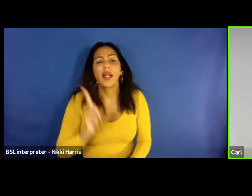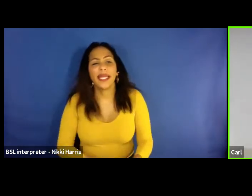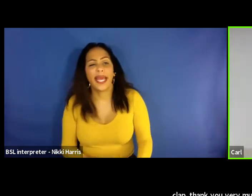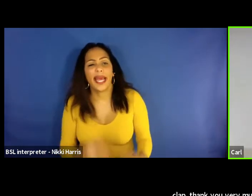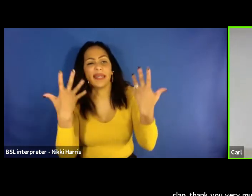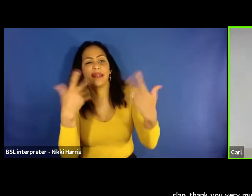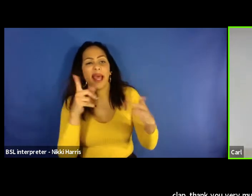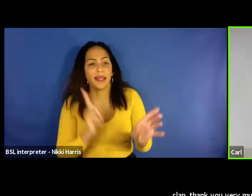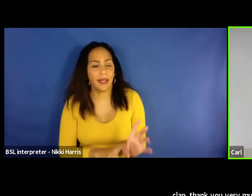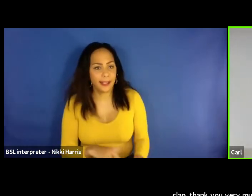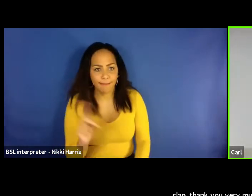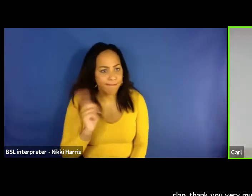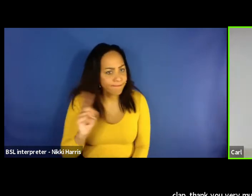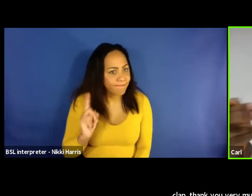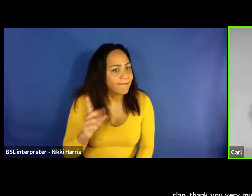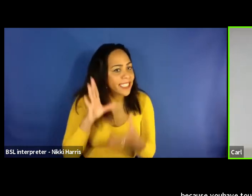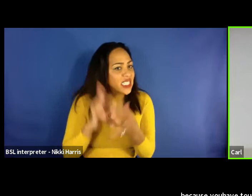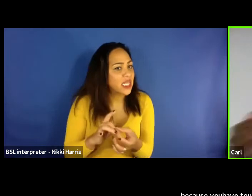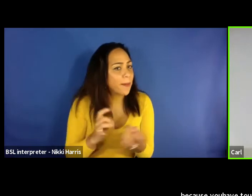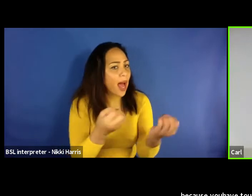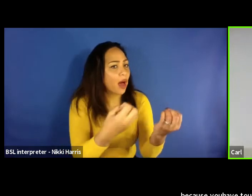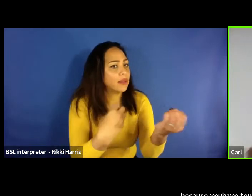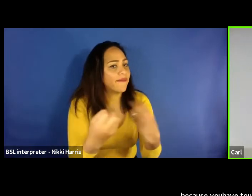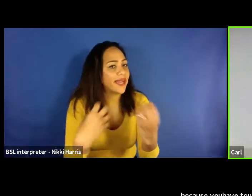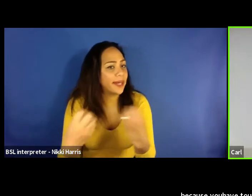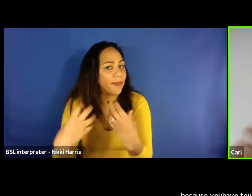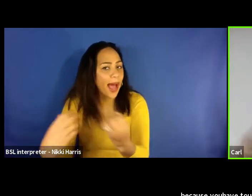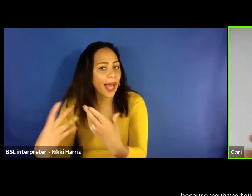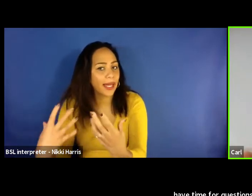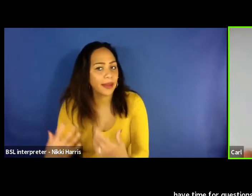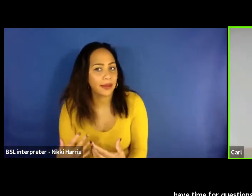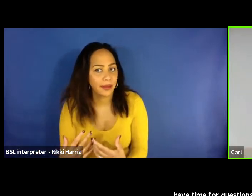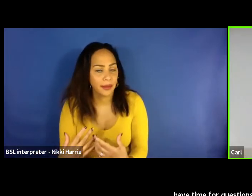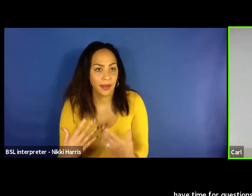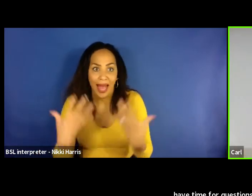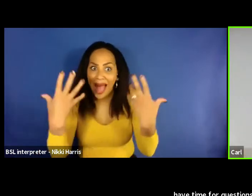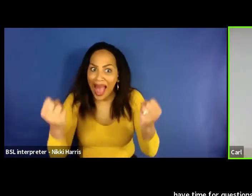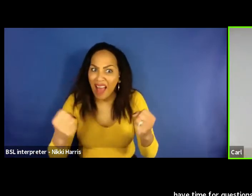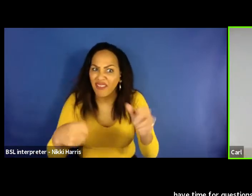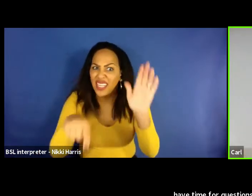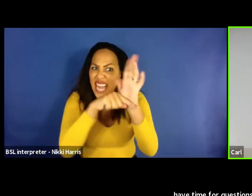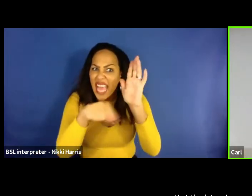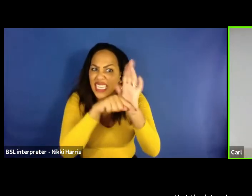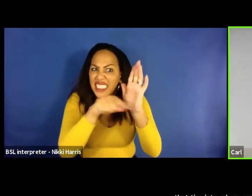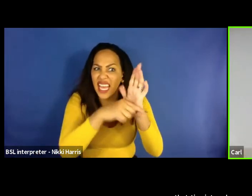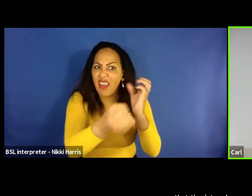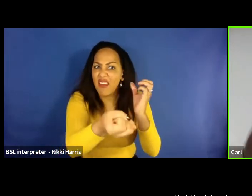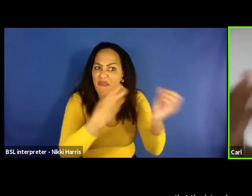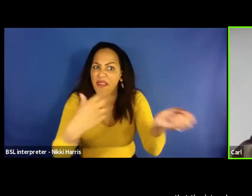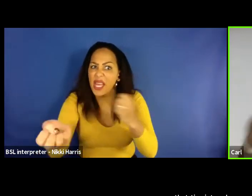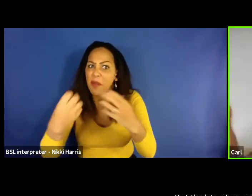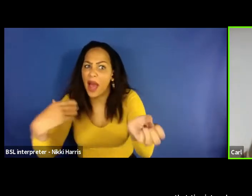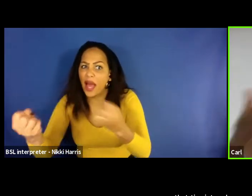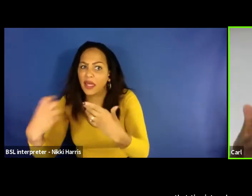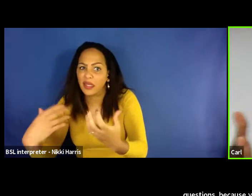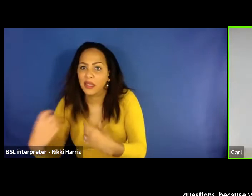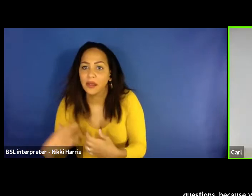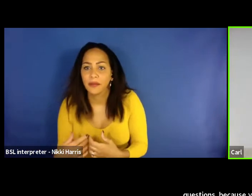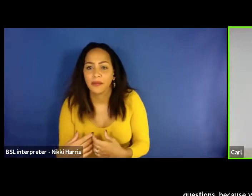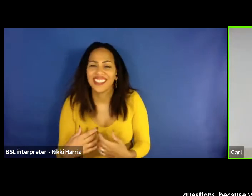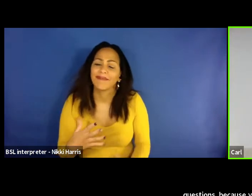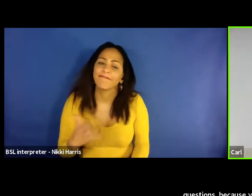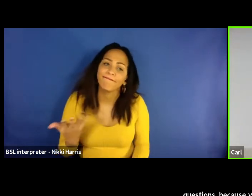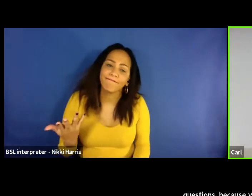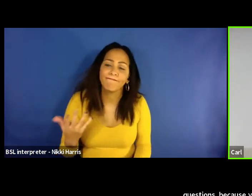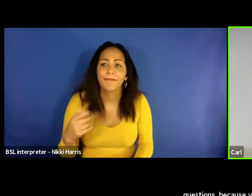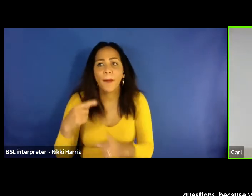about the feedback that you get. So if you constantly get negative feedback, and I've been very conscious to say that positive feedback helps momentum, but if